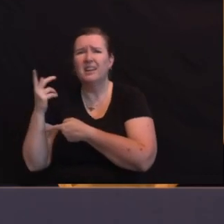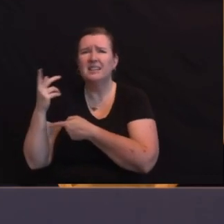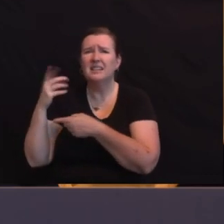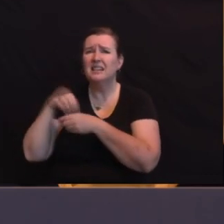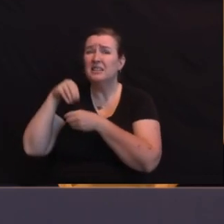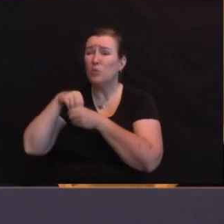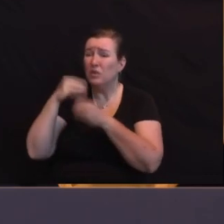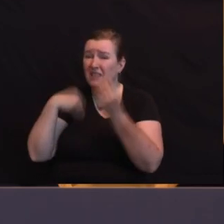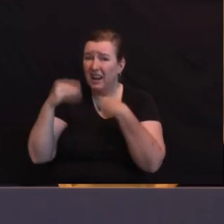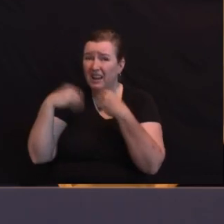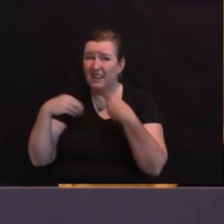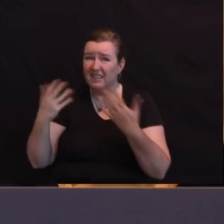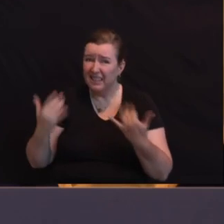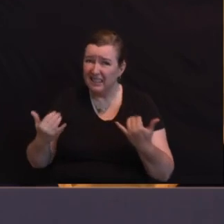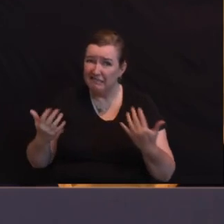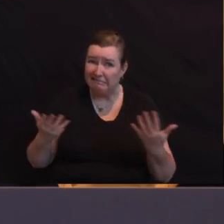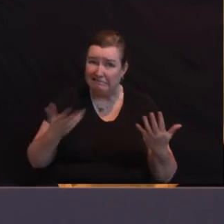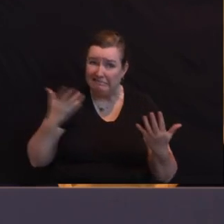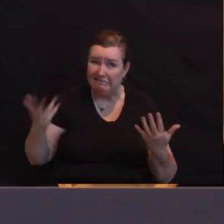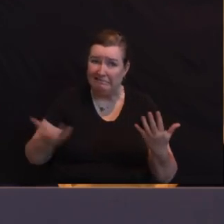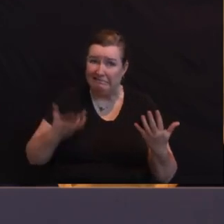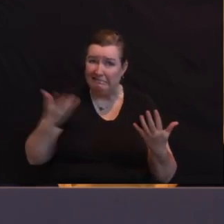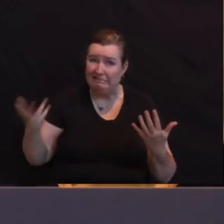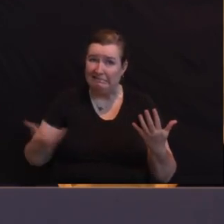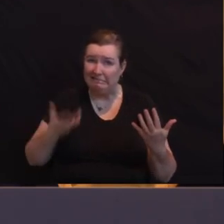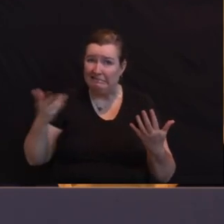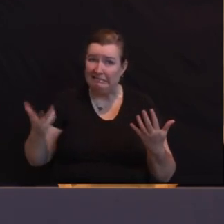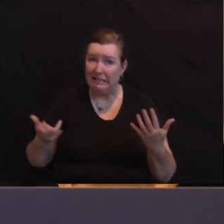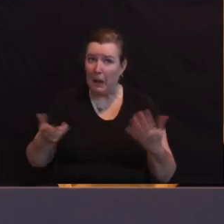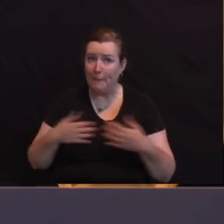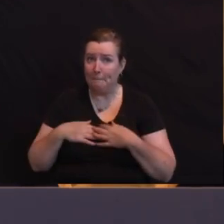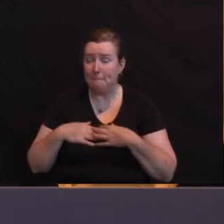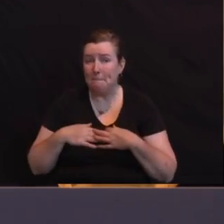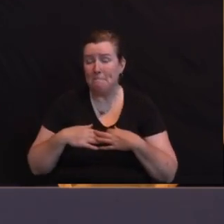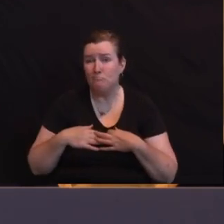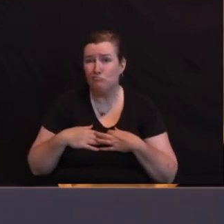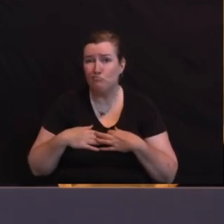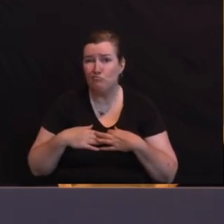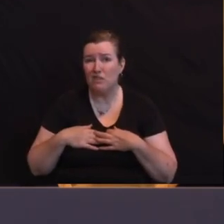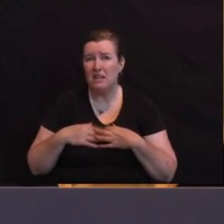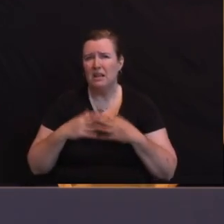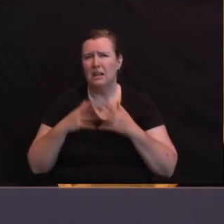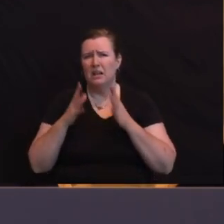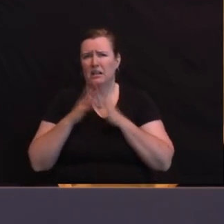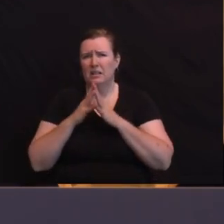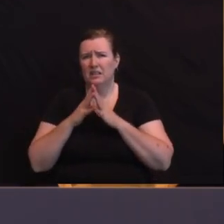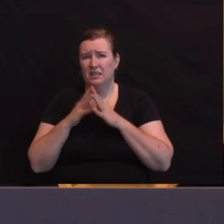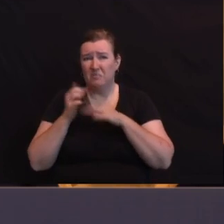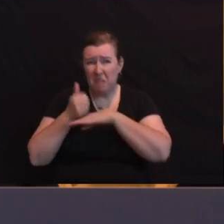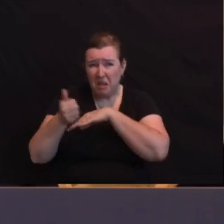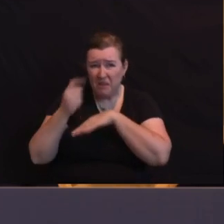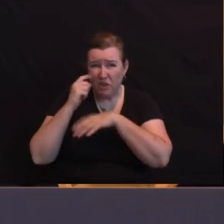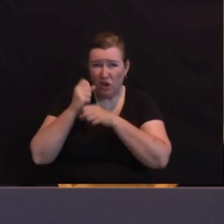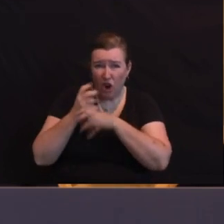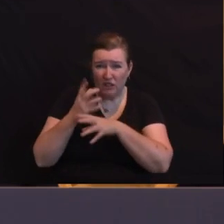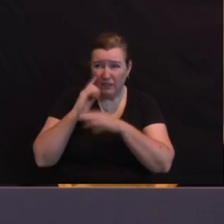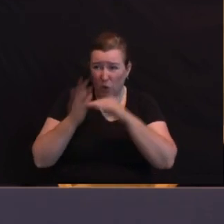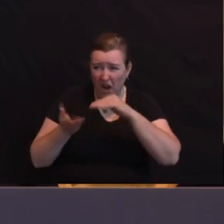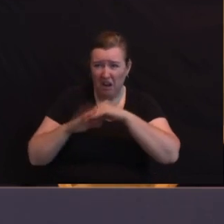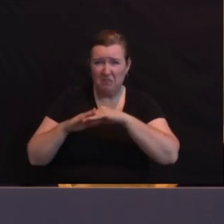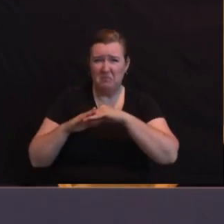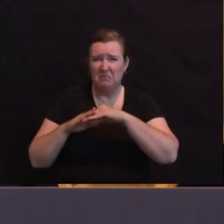right now, in based on what we've seen, we can't say definitively that that's a cause for this. I don't know whether you're going to agree with that,